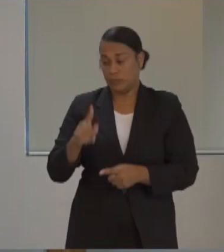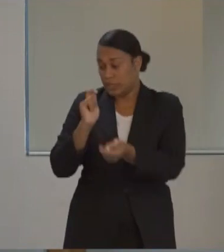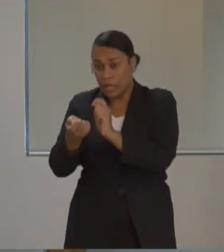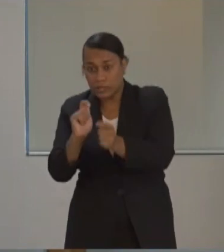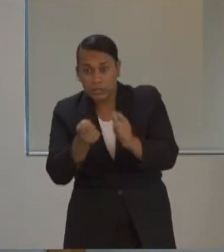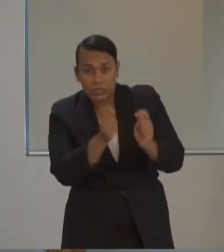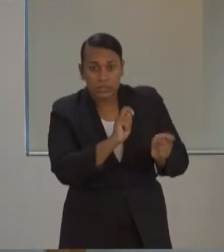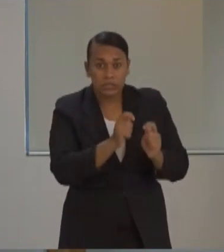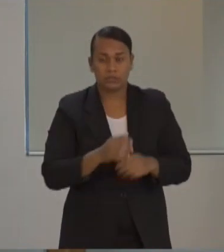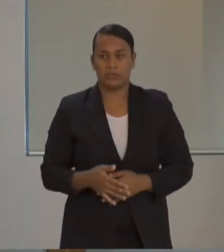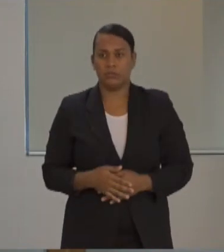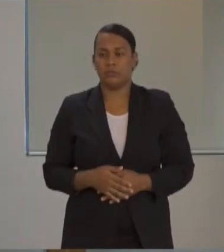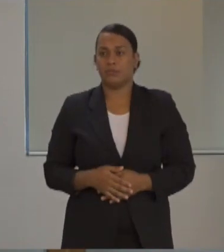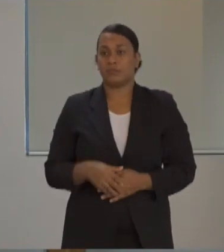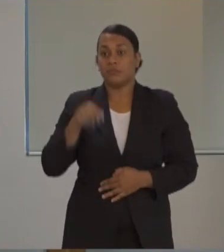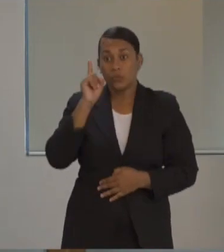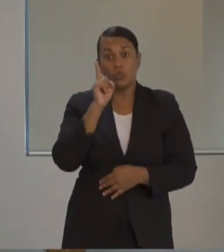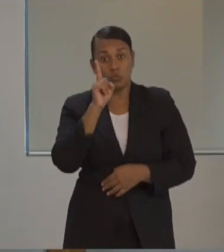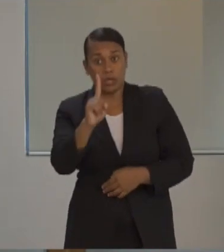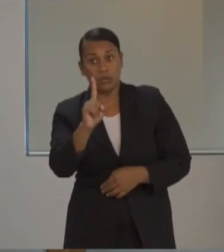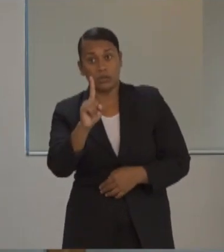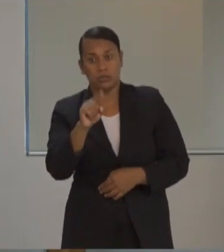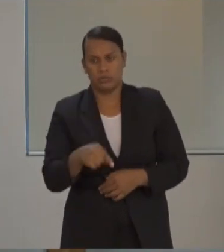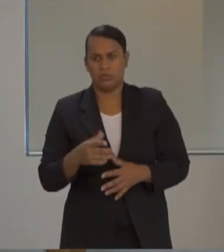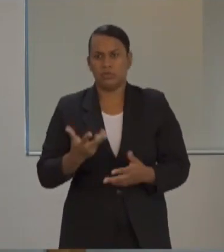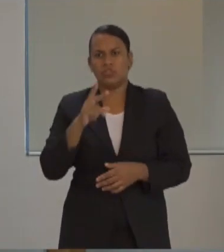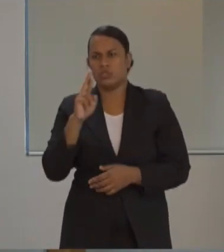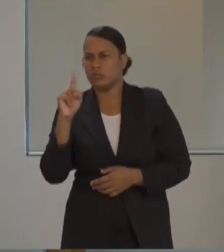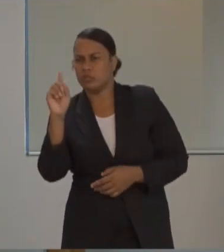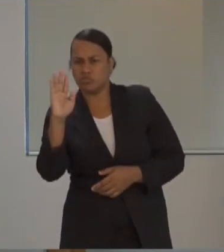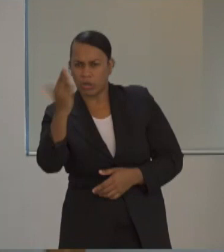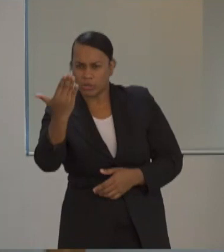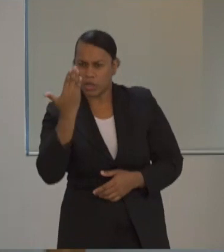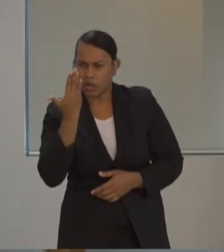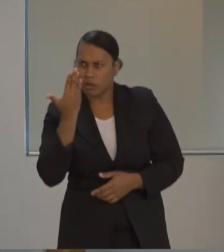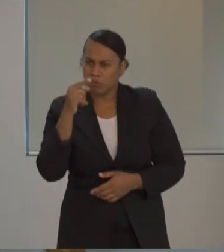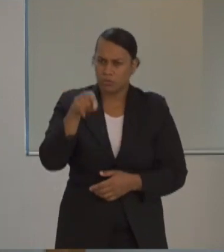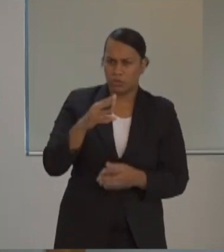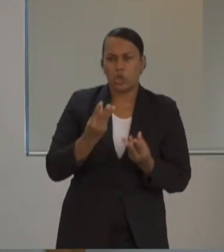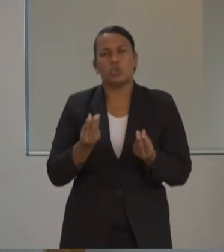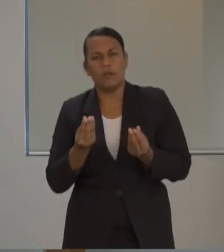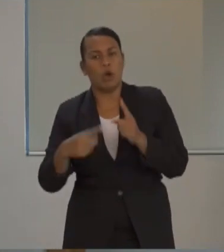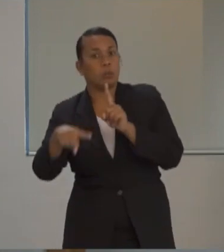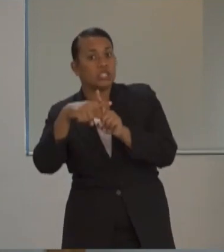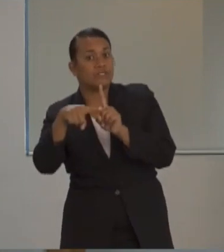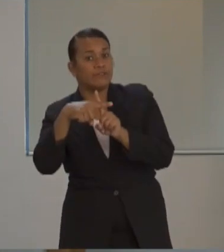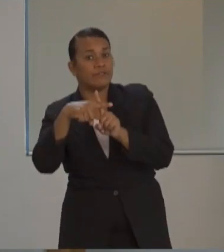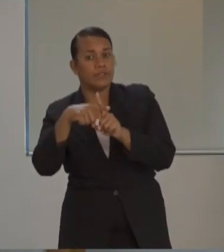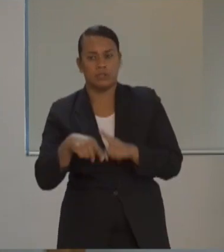test returned what we call a soft positive result, meaning we couldn't say with certainty